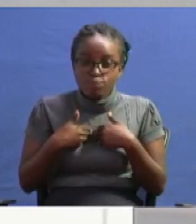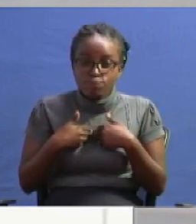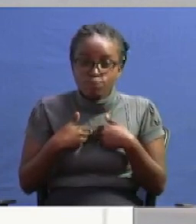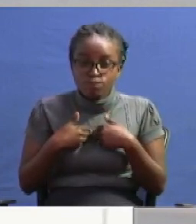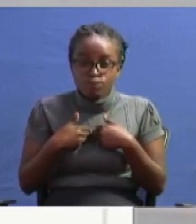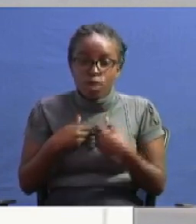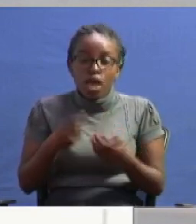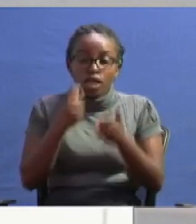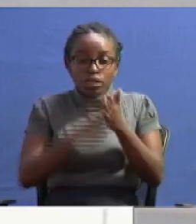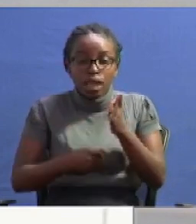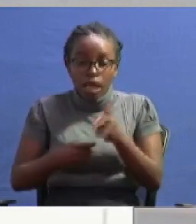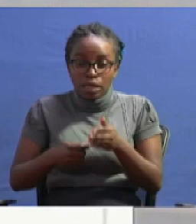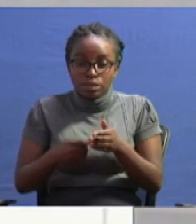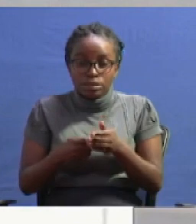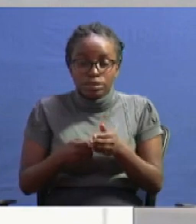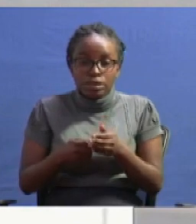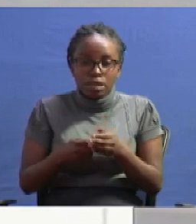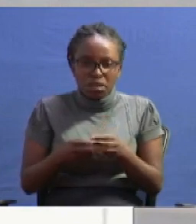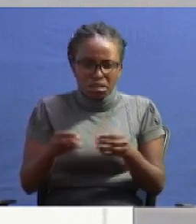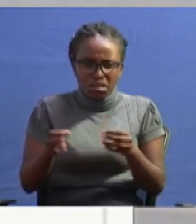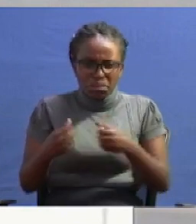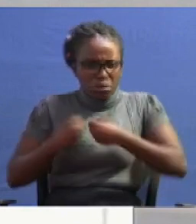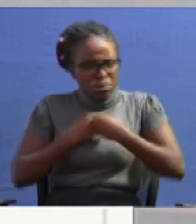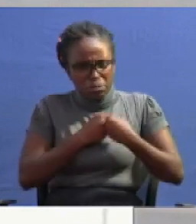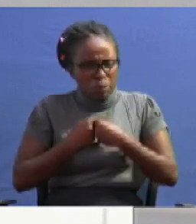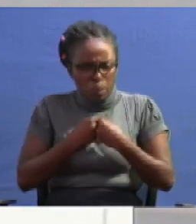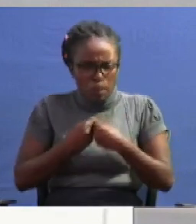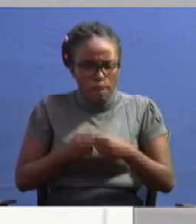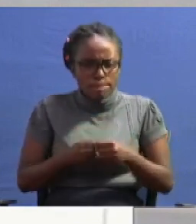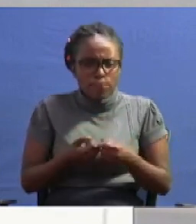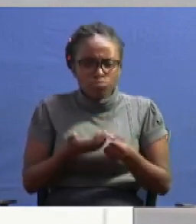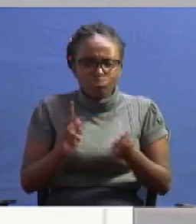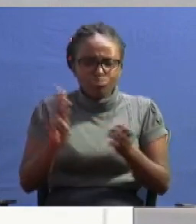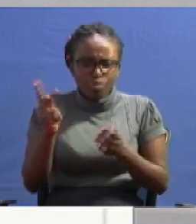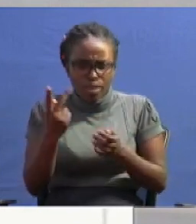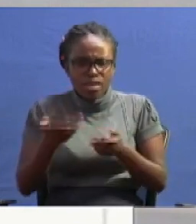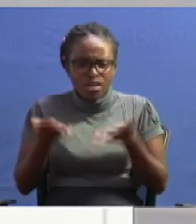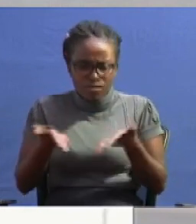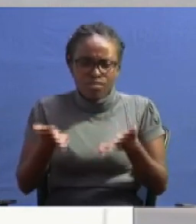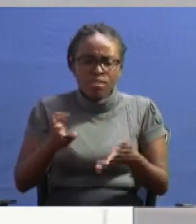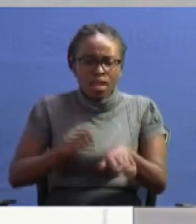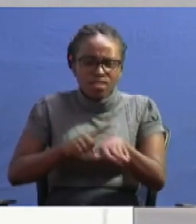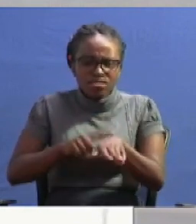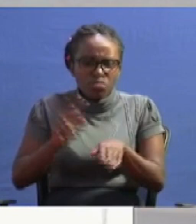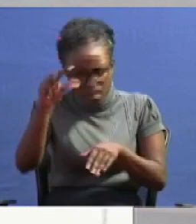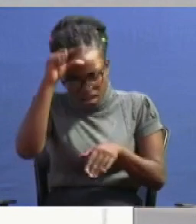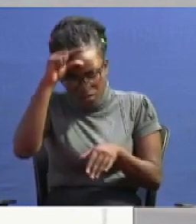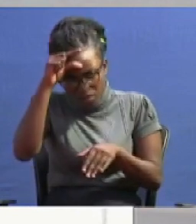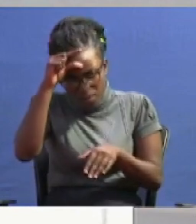to actually impose on struggling Kenyans. I want to get your real reaction on this. Do you think maybe the government